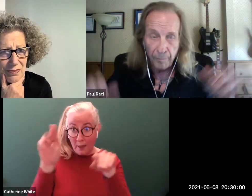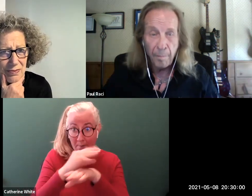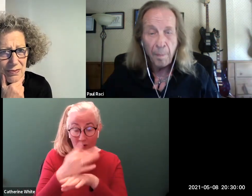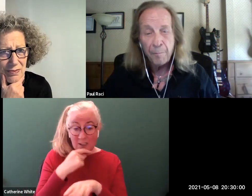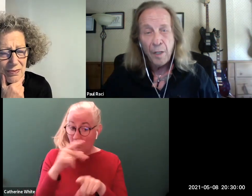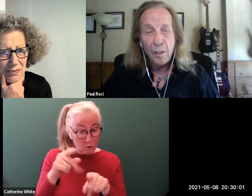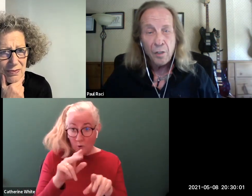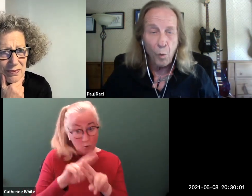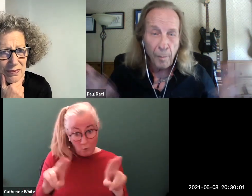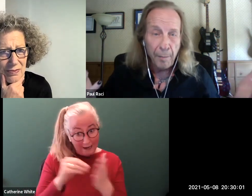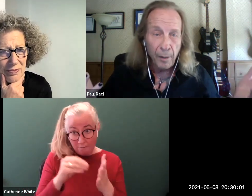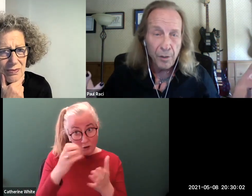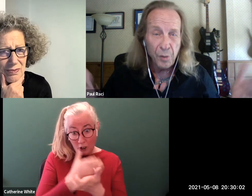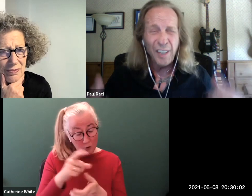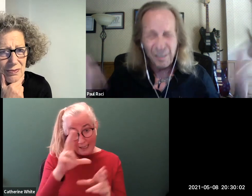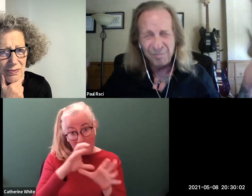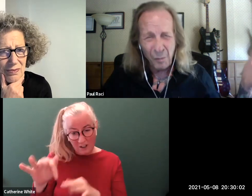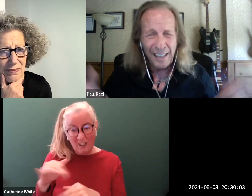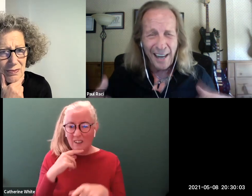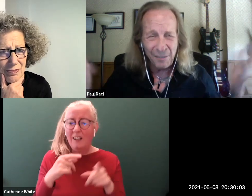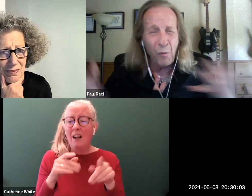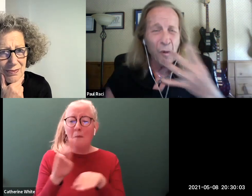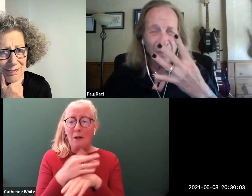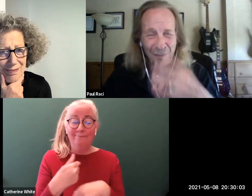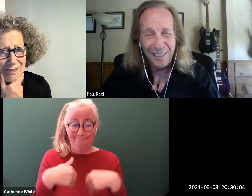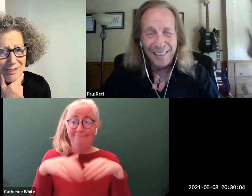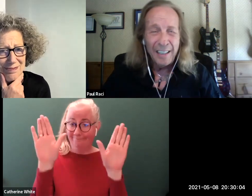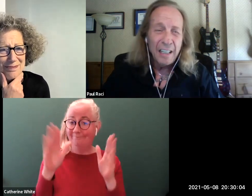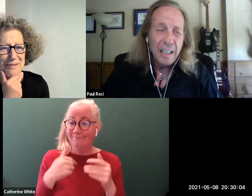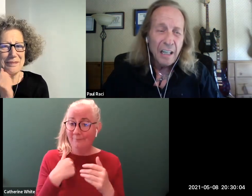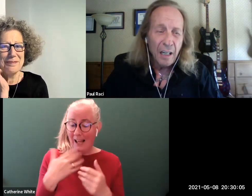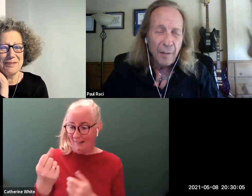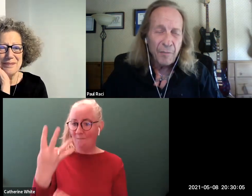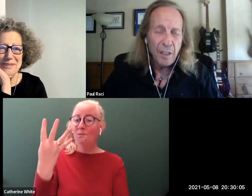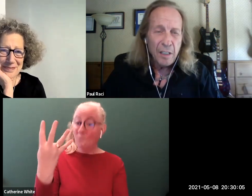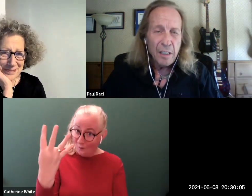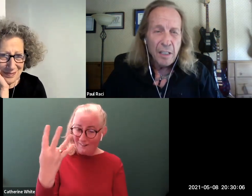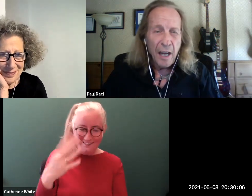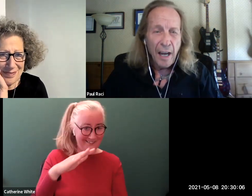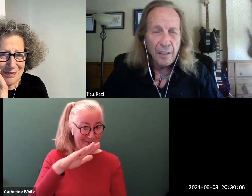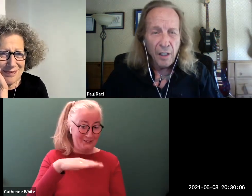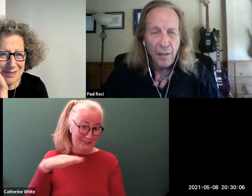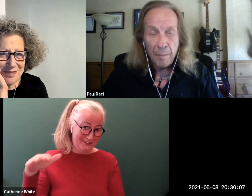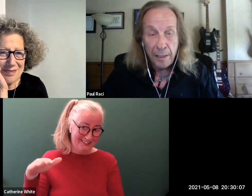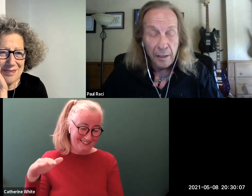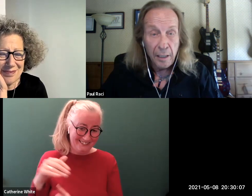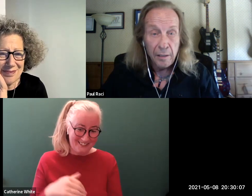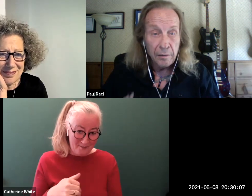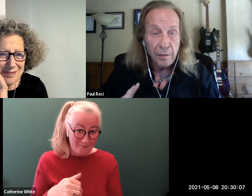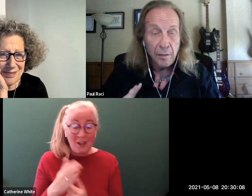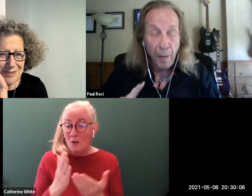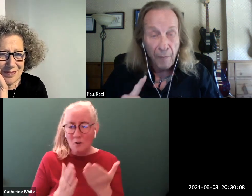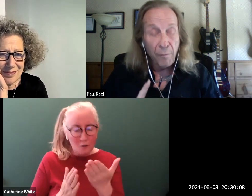care of them. So what did my parents do? They went and had four of them, uh, and they